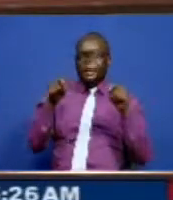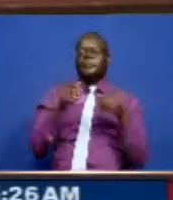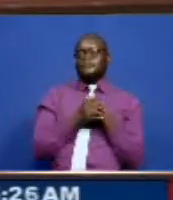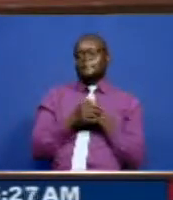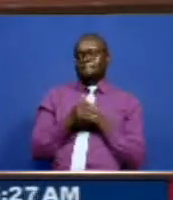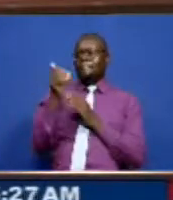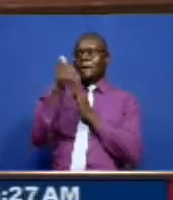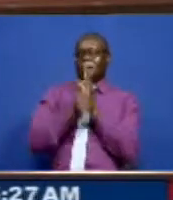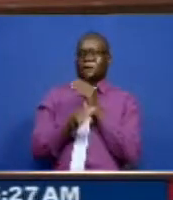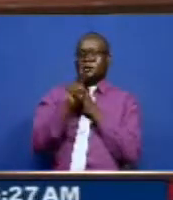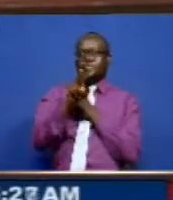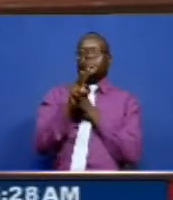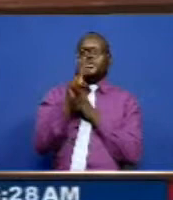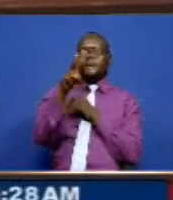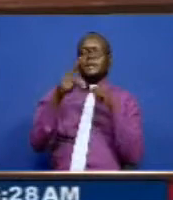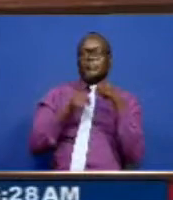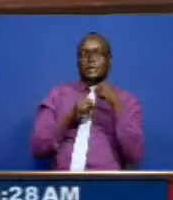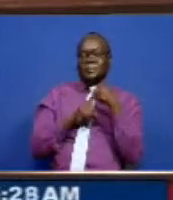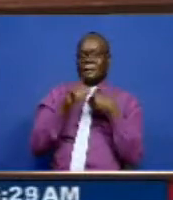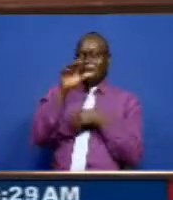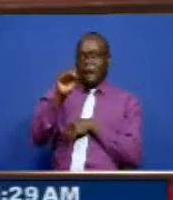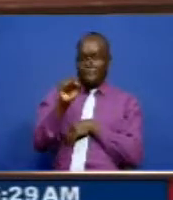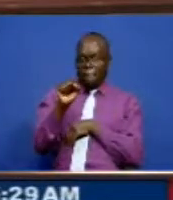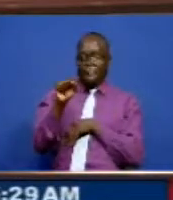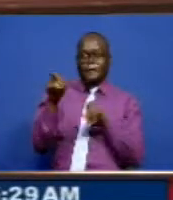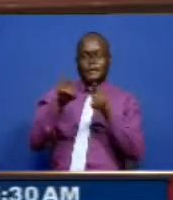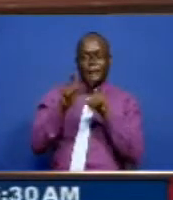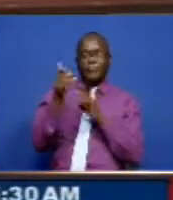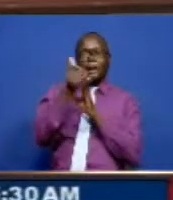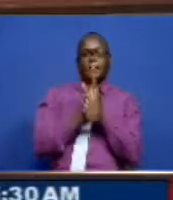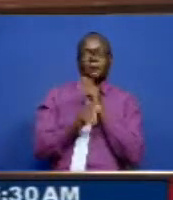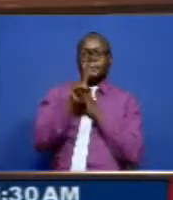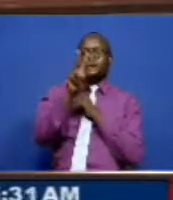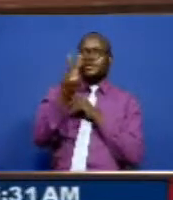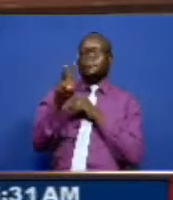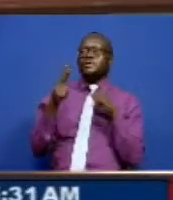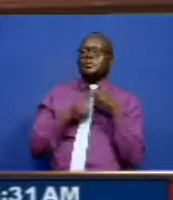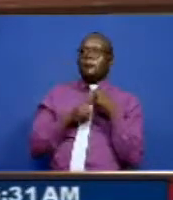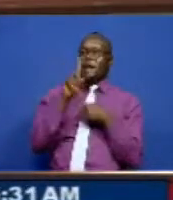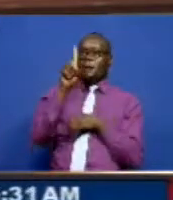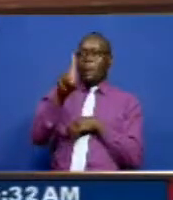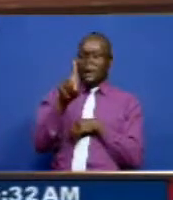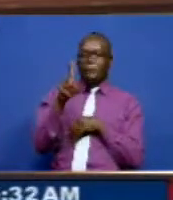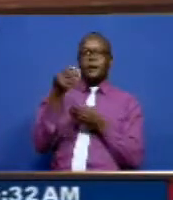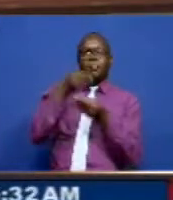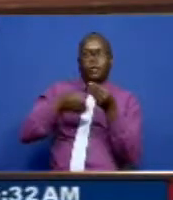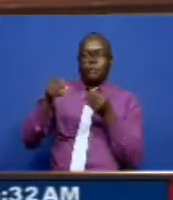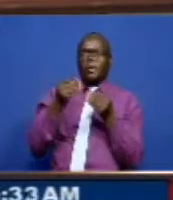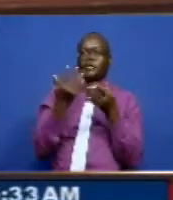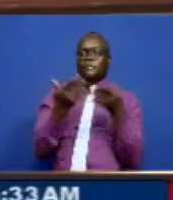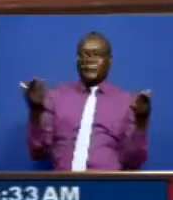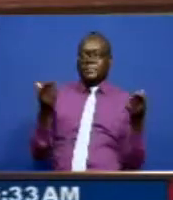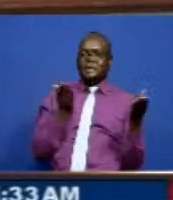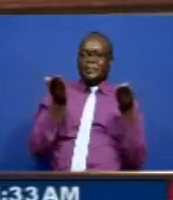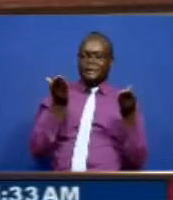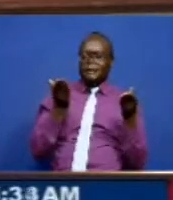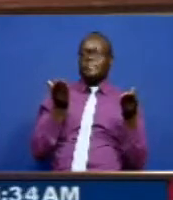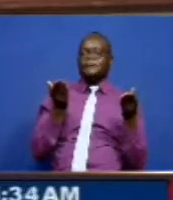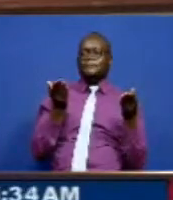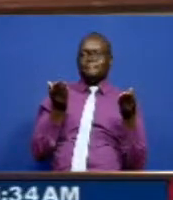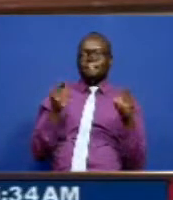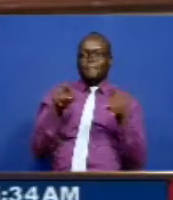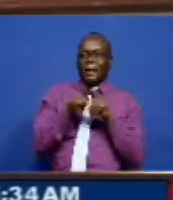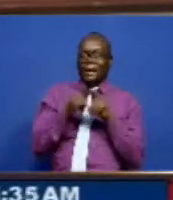and Article 226(5), as well as Article 227(1) on procurement of goods and services, and